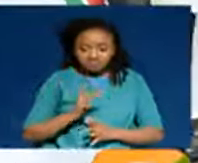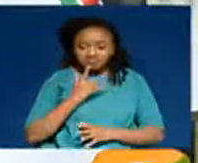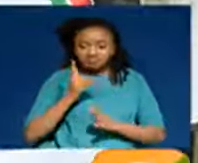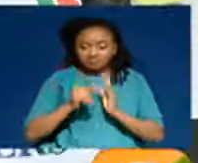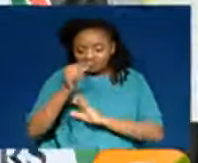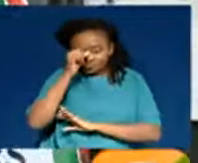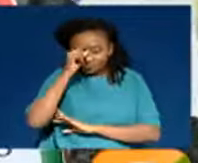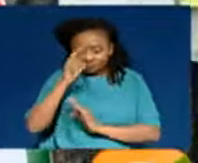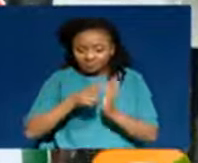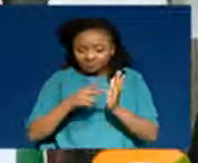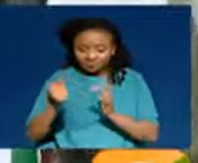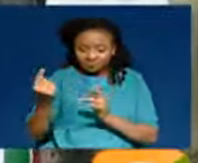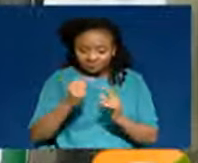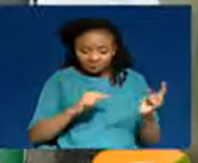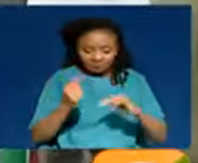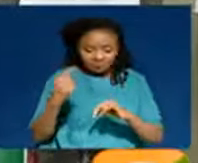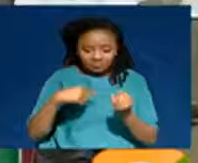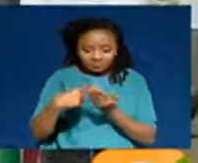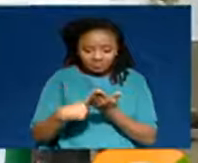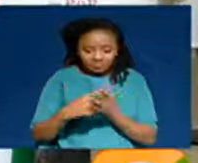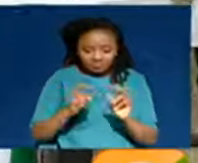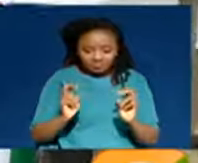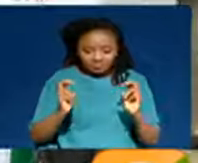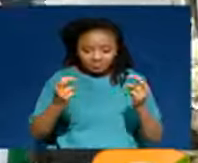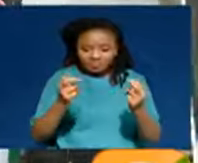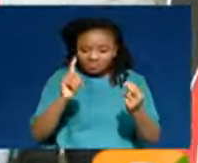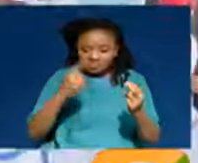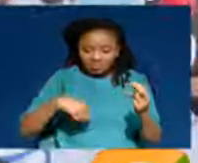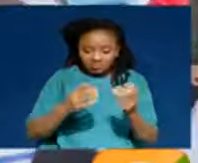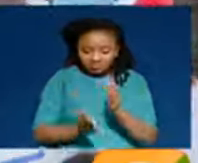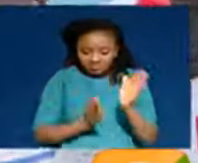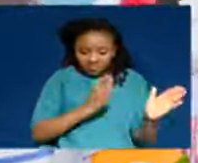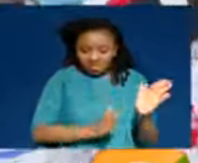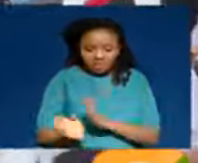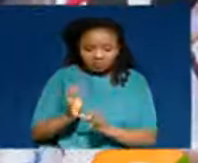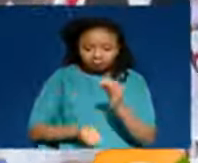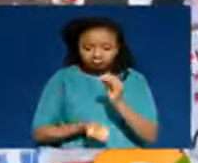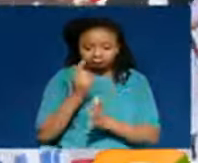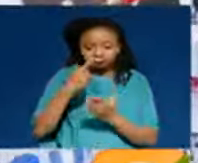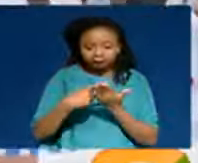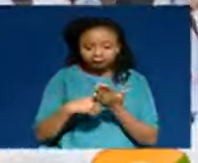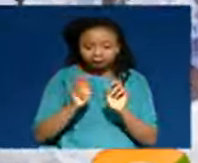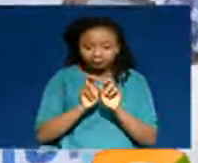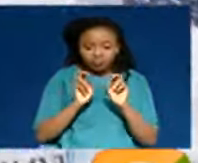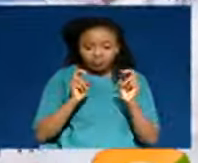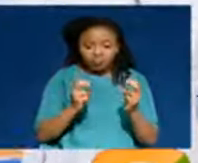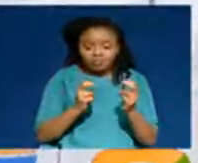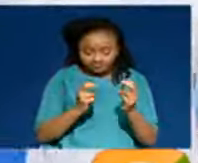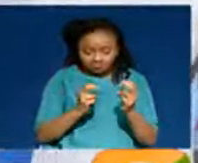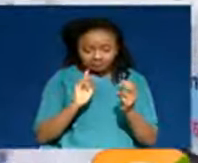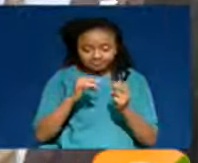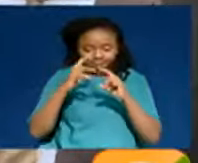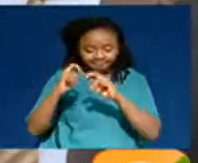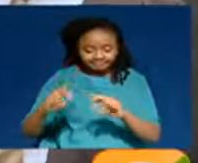negotiating table to resolve the stalemate, they have proposed a formation of a task force to look into the other long-term issues affecting the